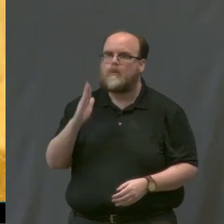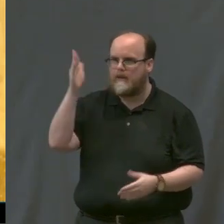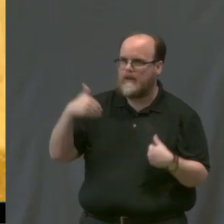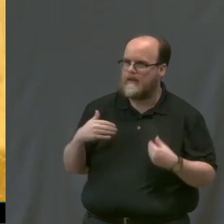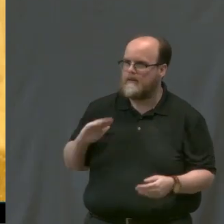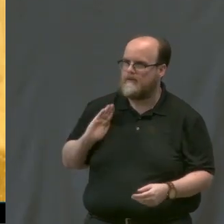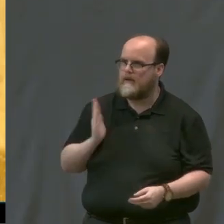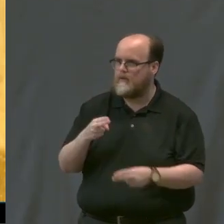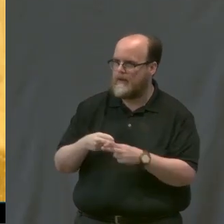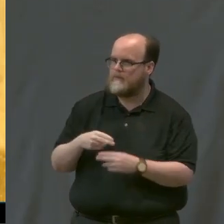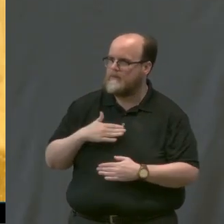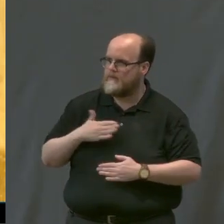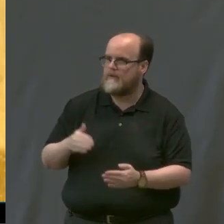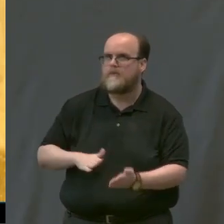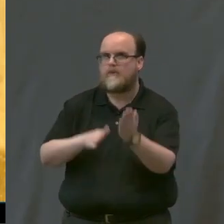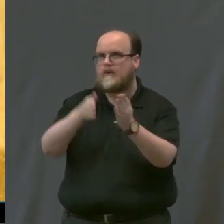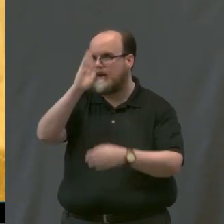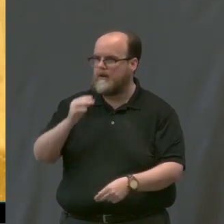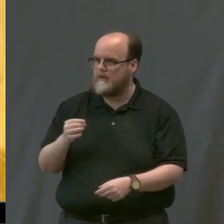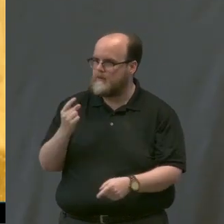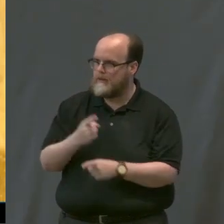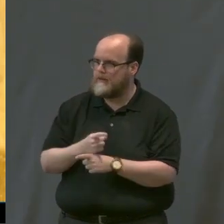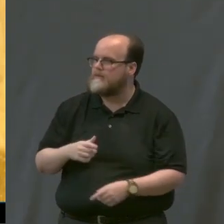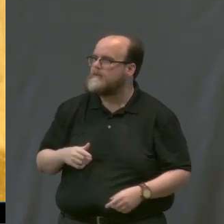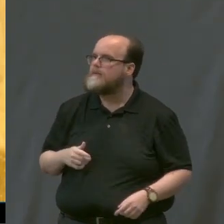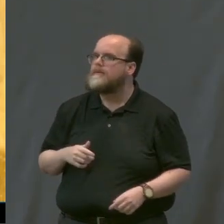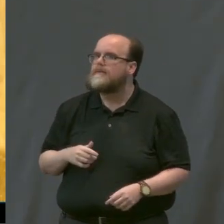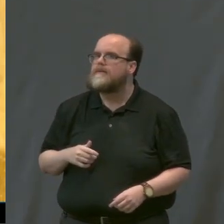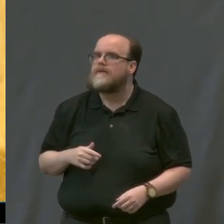name confessed before God, right?